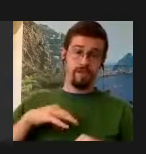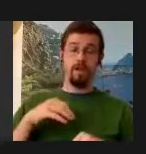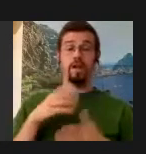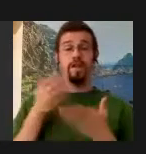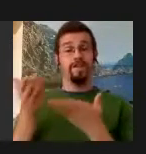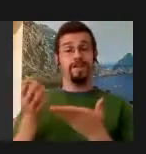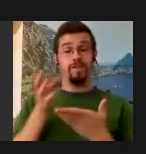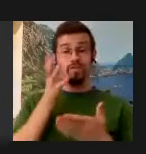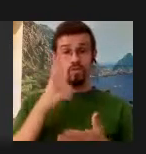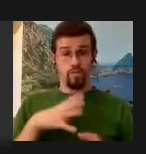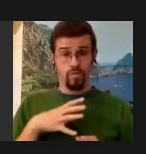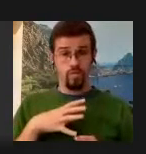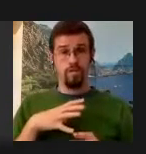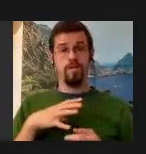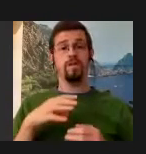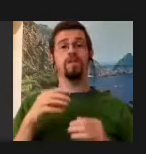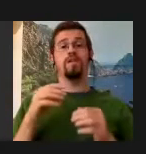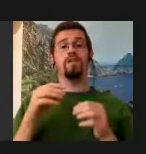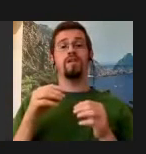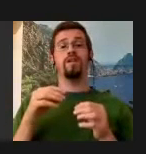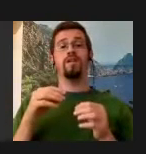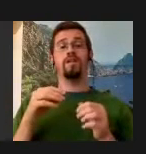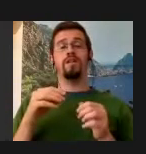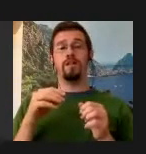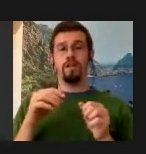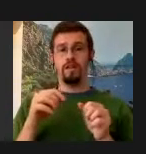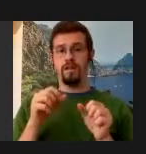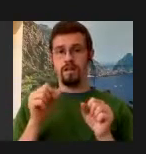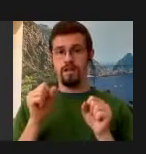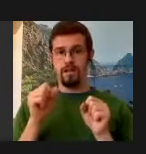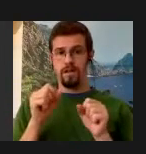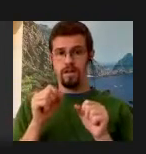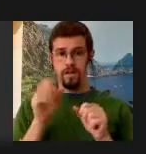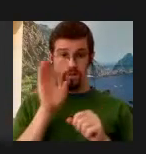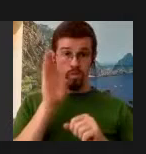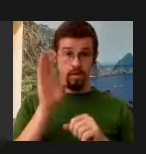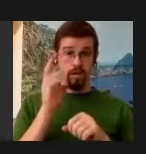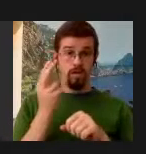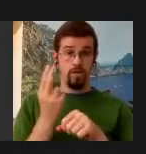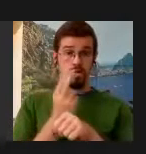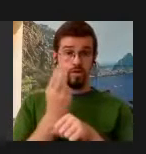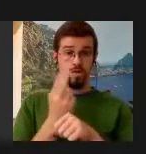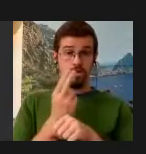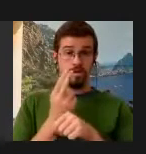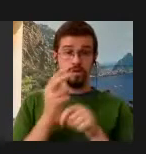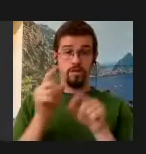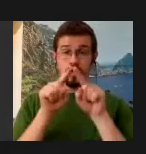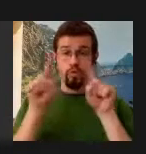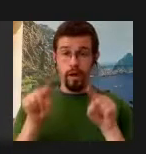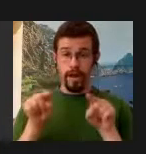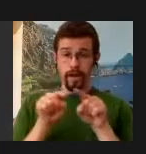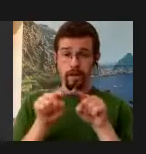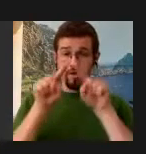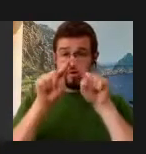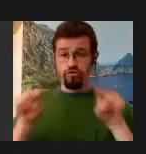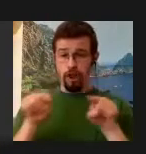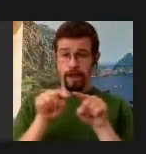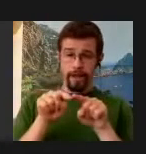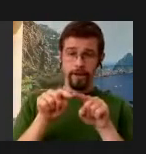like she said to her, "Are you going to use these squares, triangles, and these